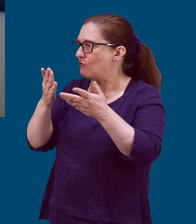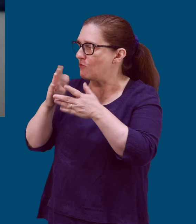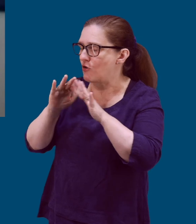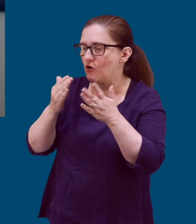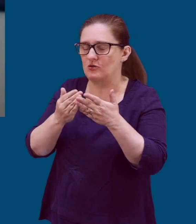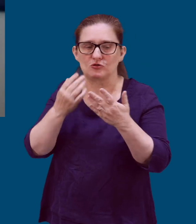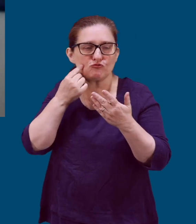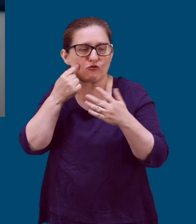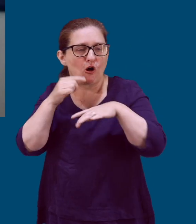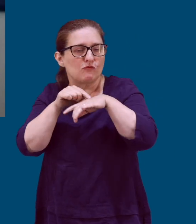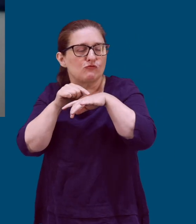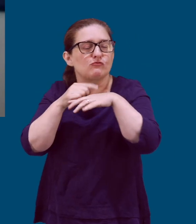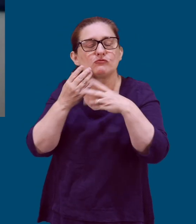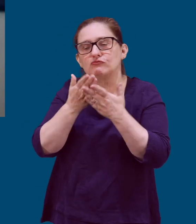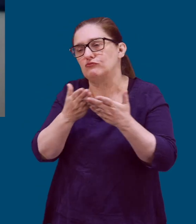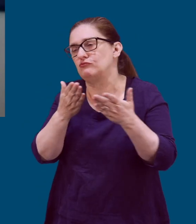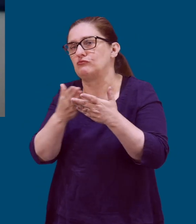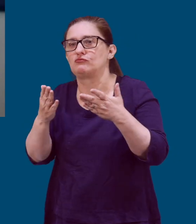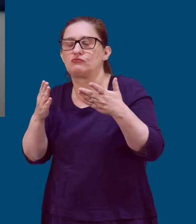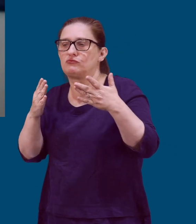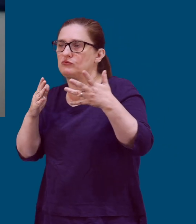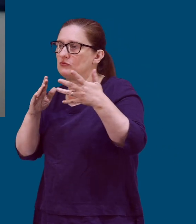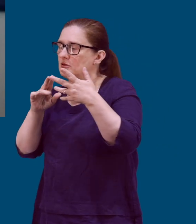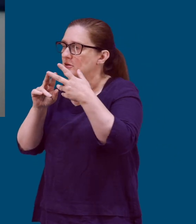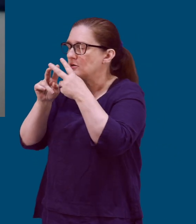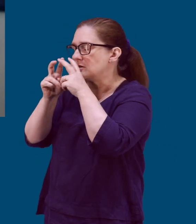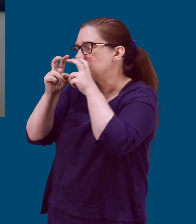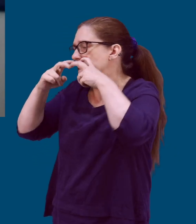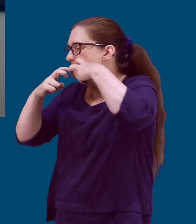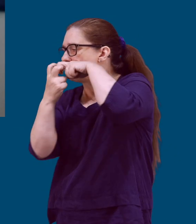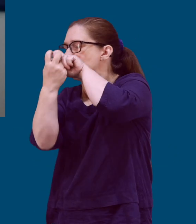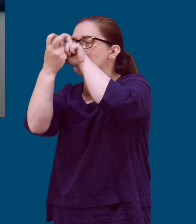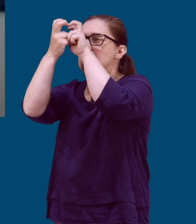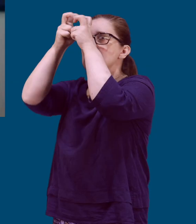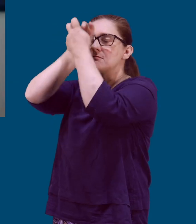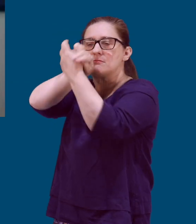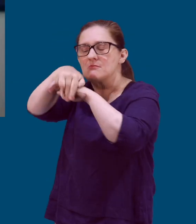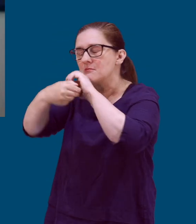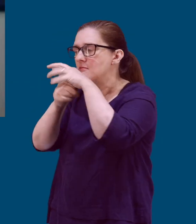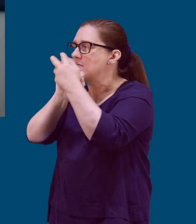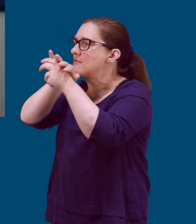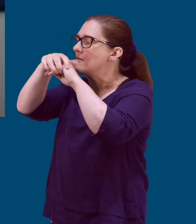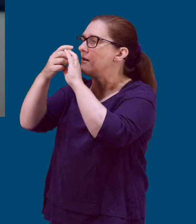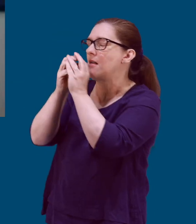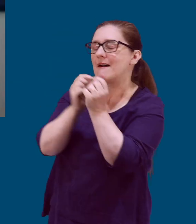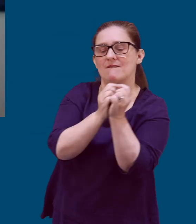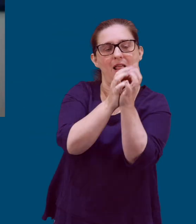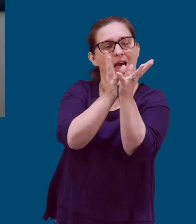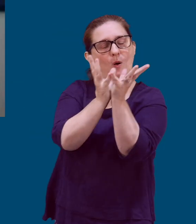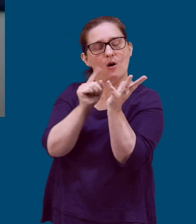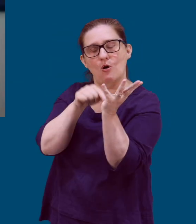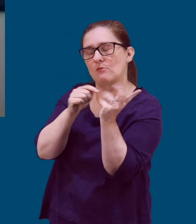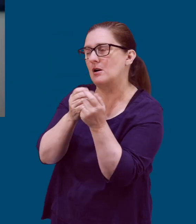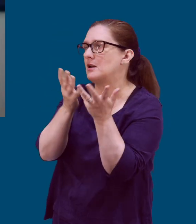worship softness. Sex is a three-dimensional spiral, the lover's loop, an open flower.